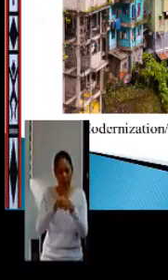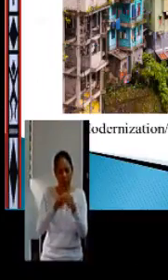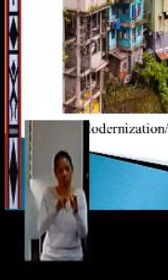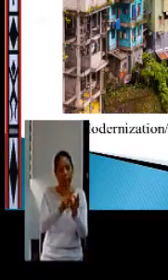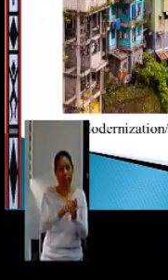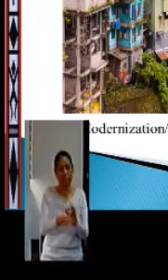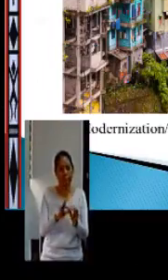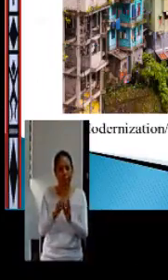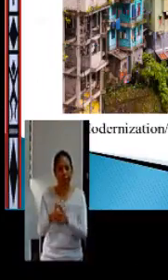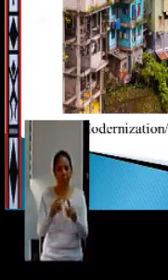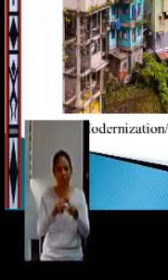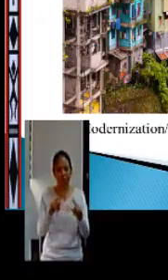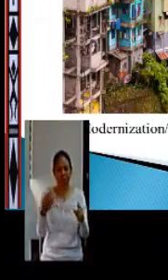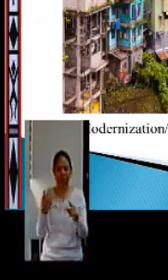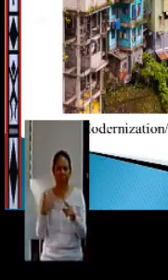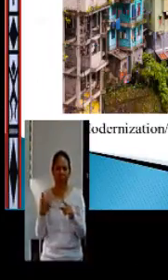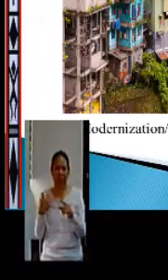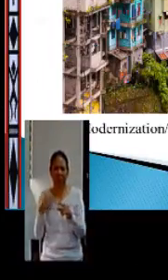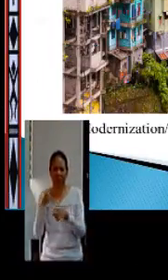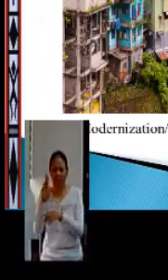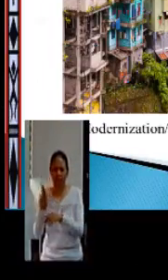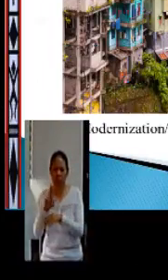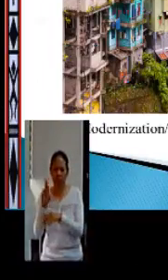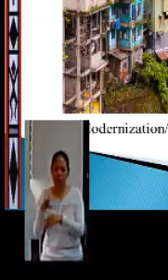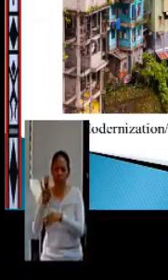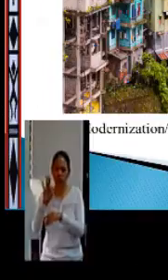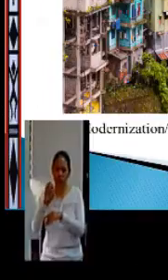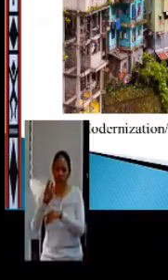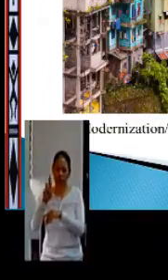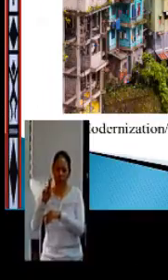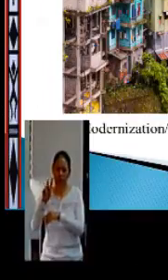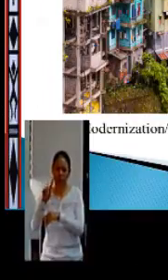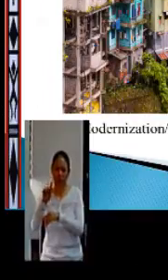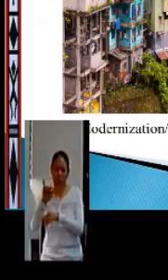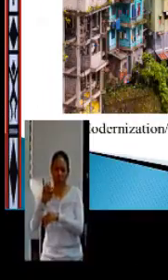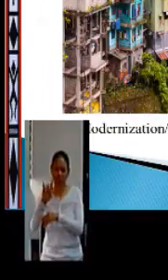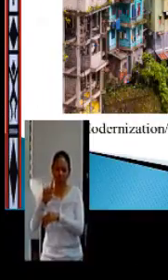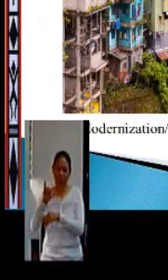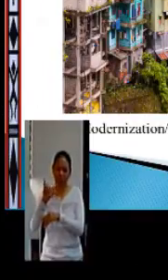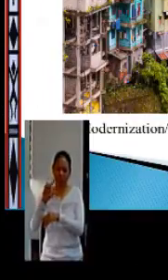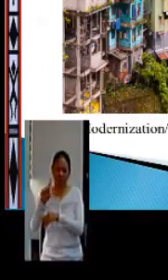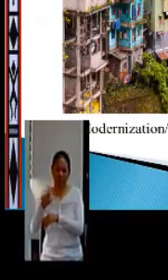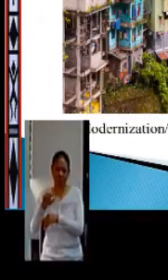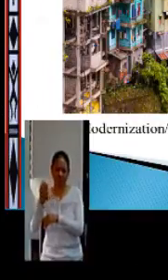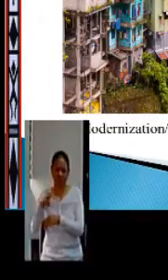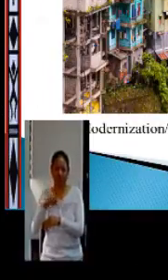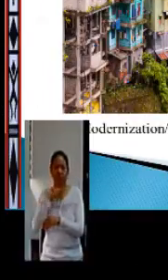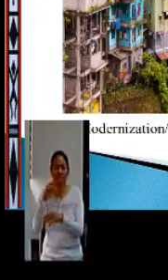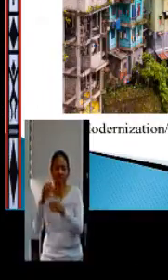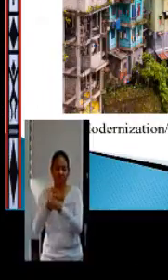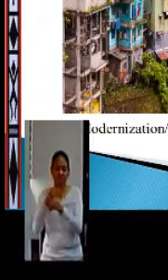of fertilizing. Ito na yung mga inorganic na pag-fertilize sa aming mga